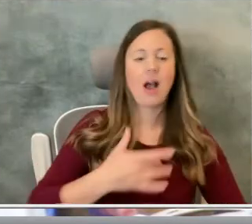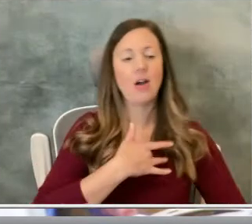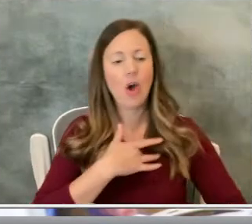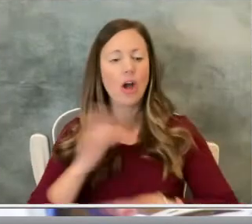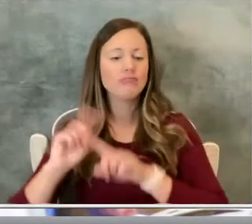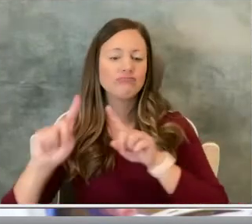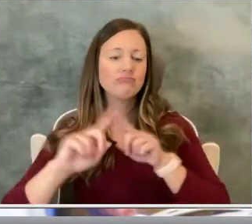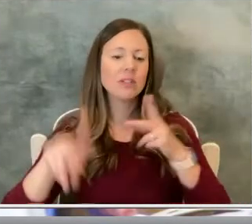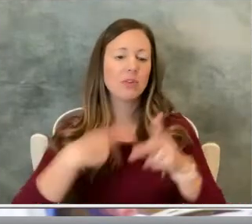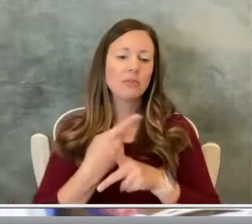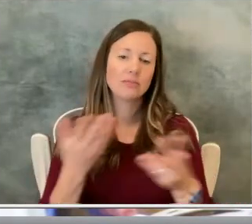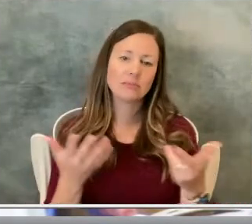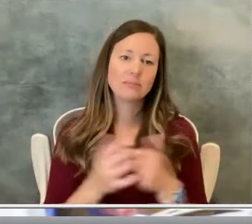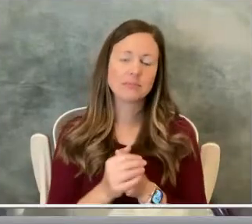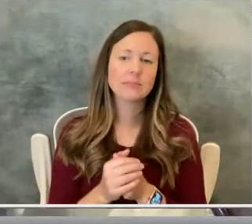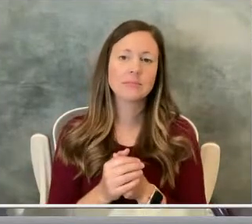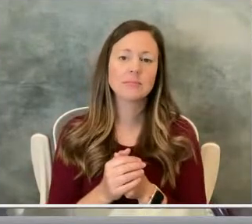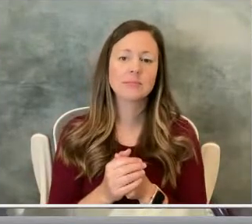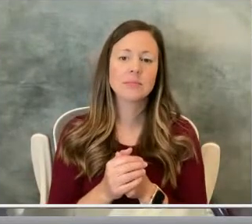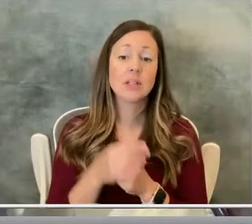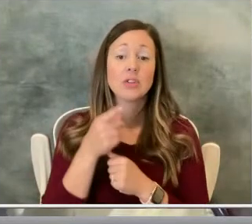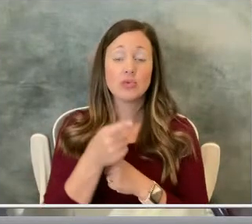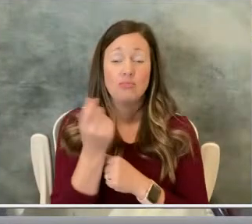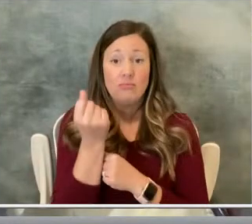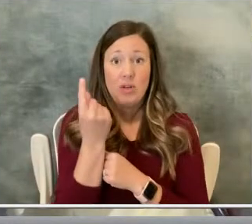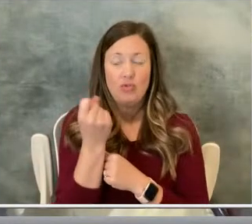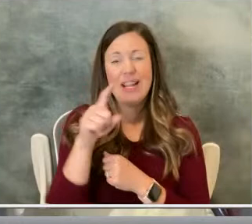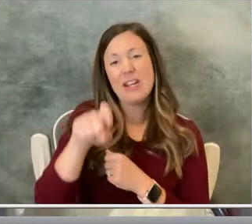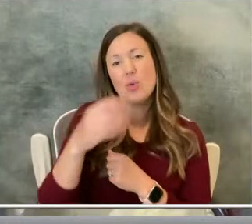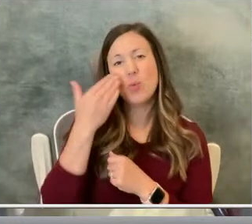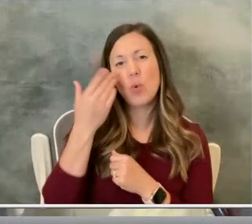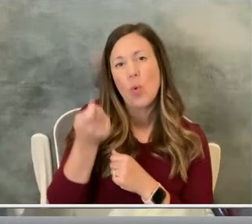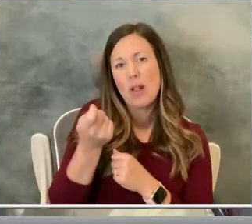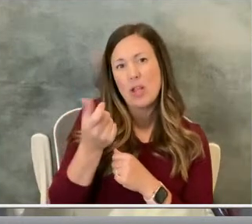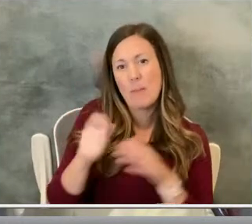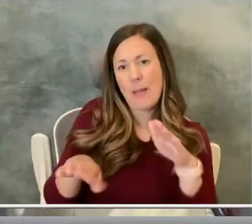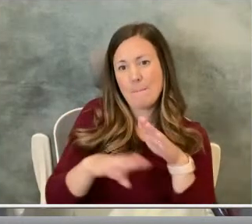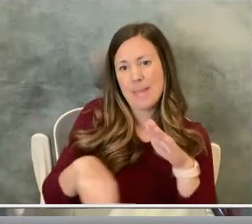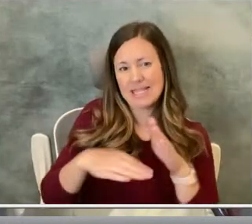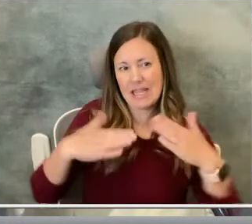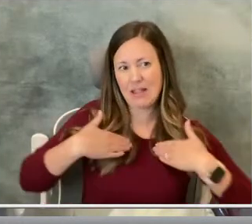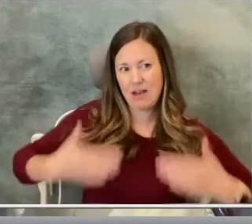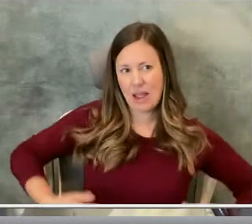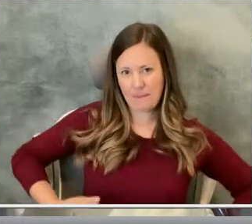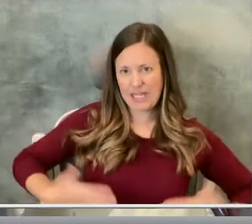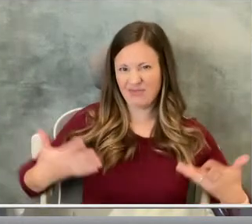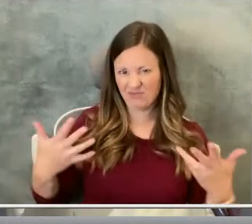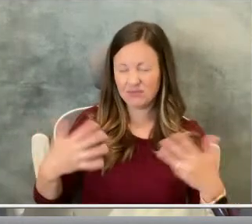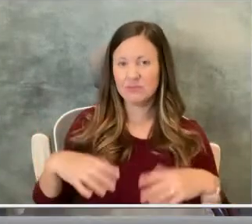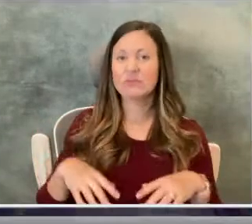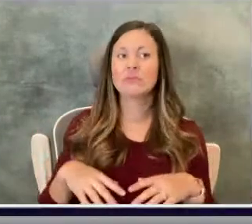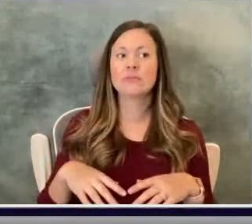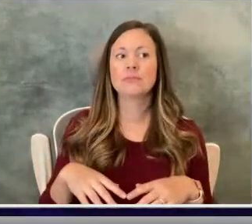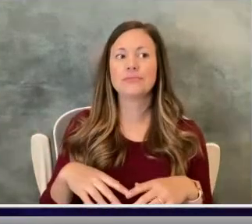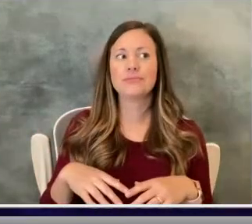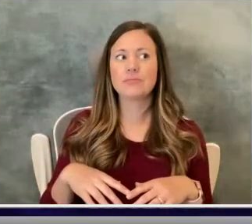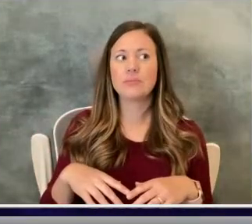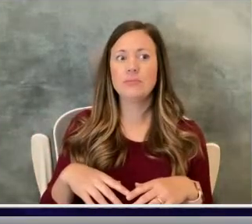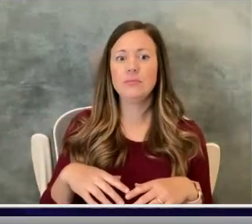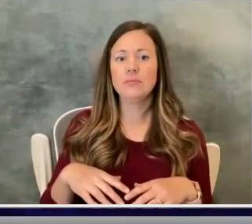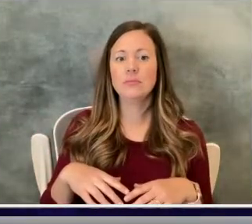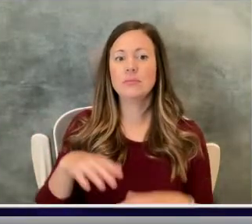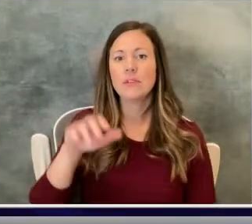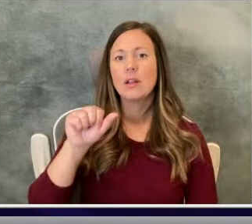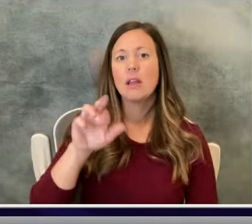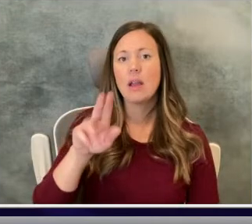know a little bit of basic anatomy and physiology. Arterial blood goes out, oxygen-rich,